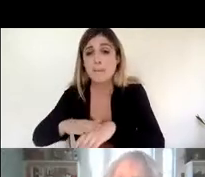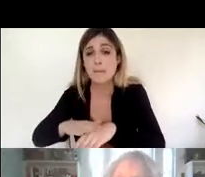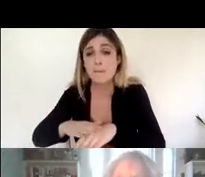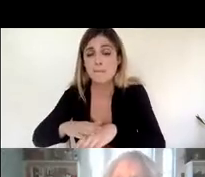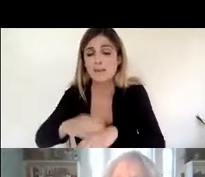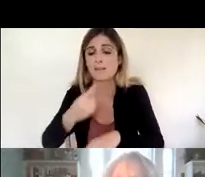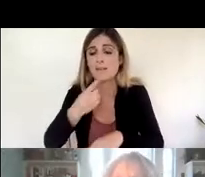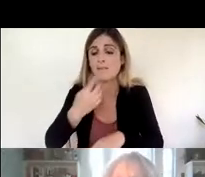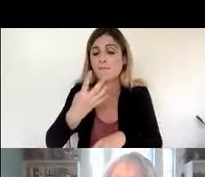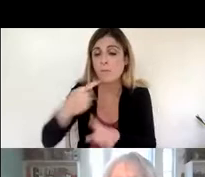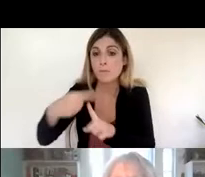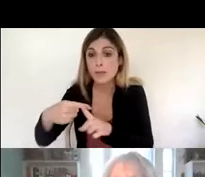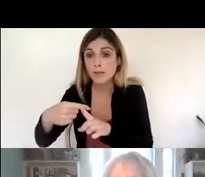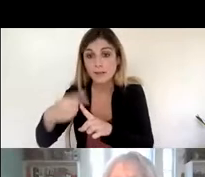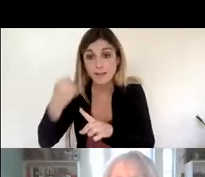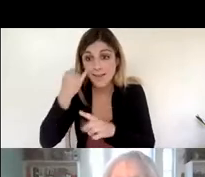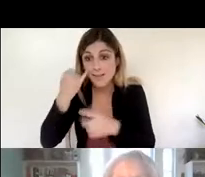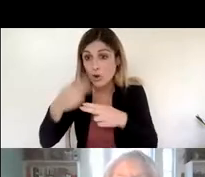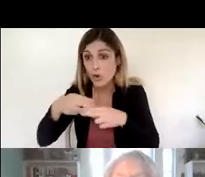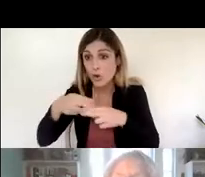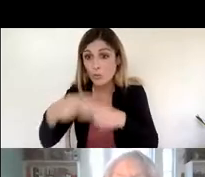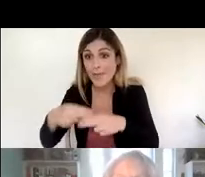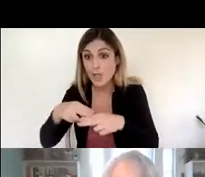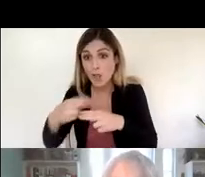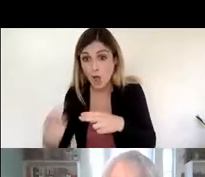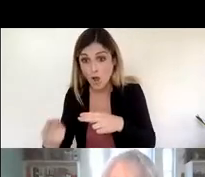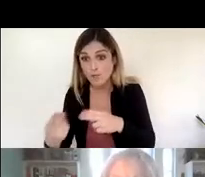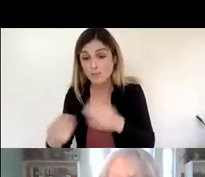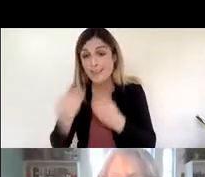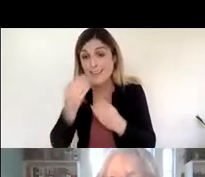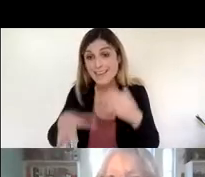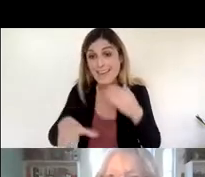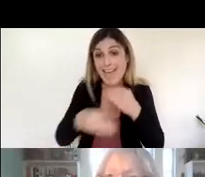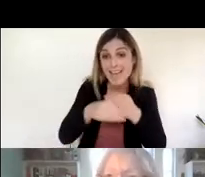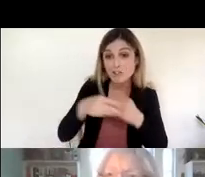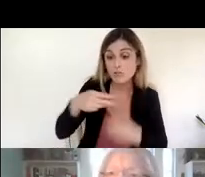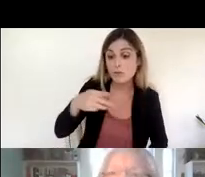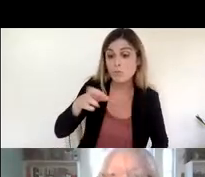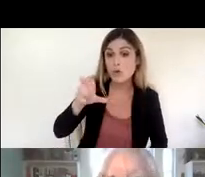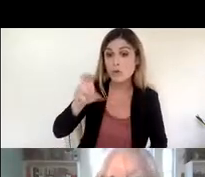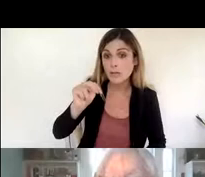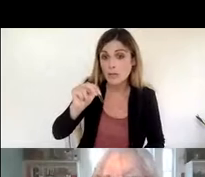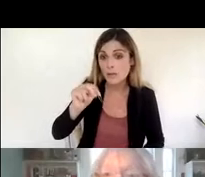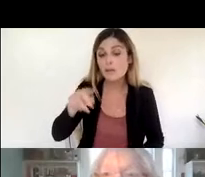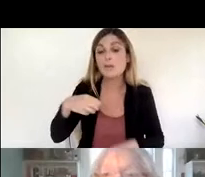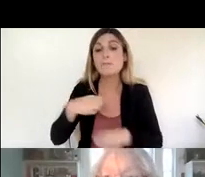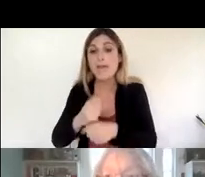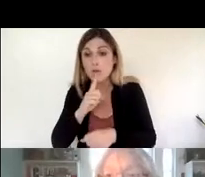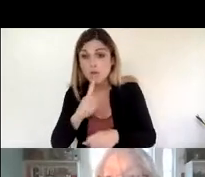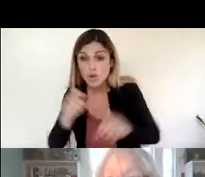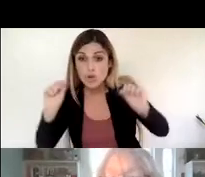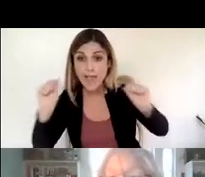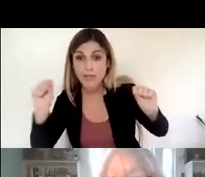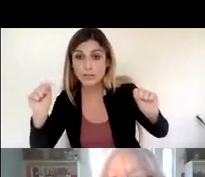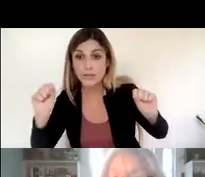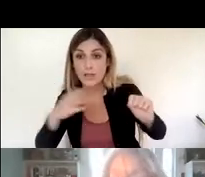plus if you're losing weight and eat some extra protein. And also make sure that you are exercising, because that is really beneficial for protecting